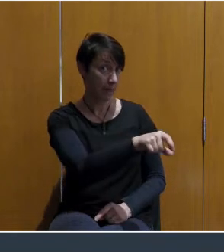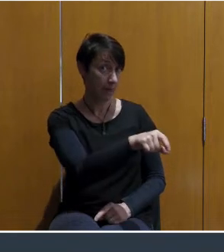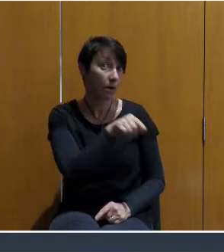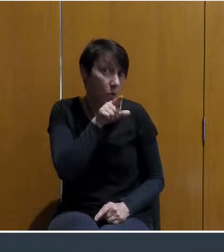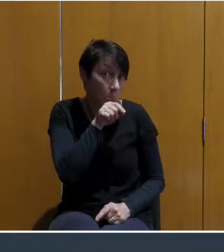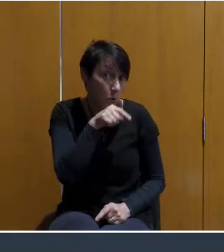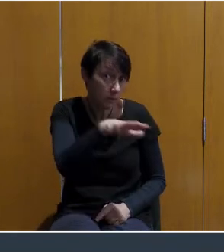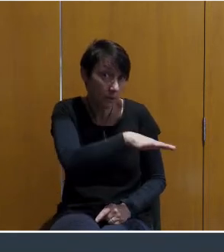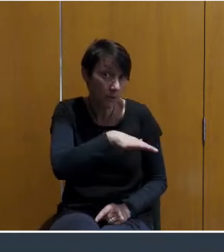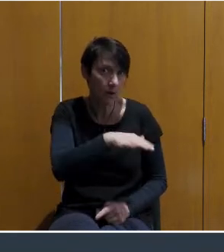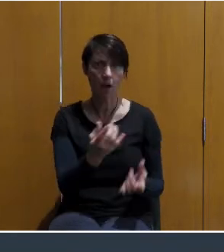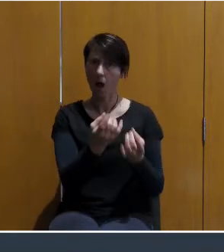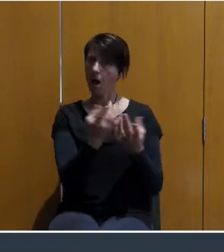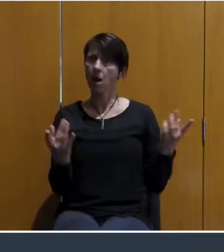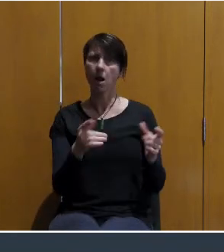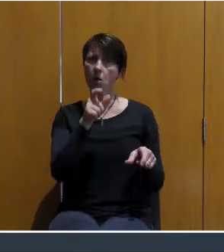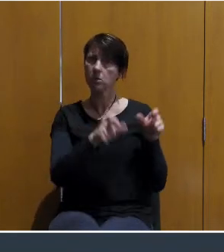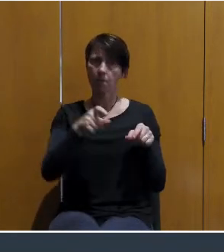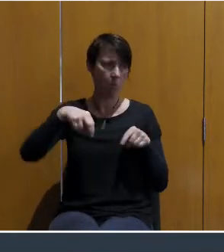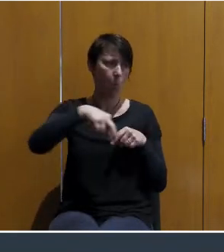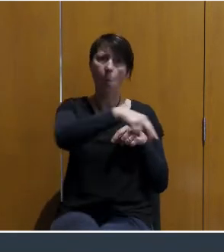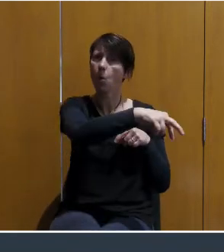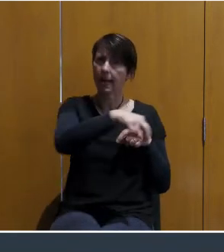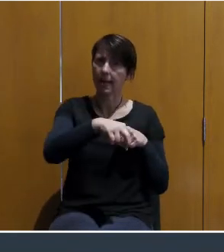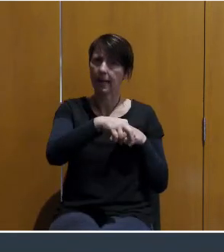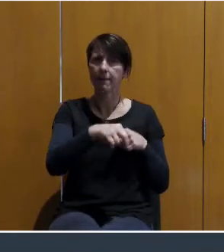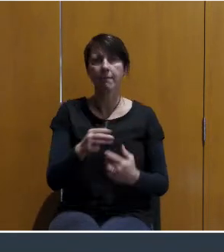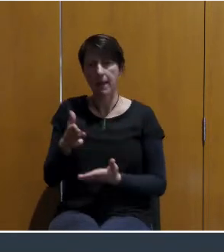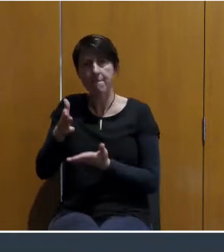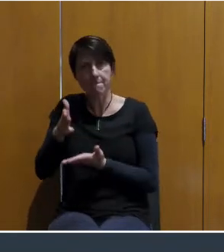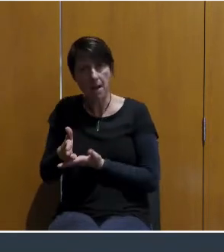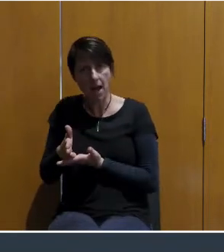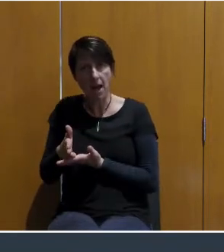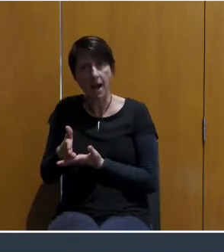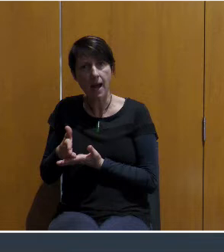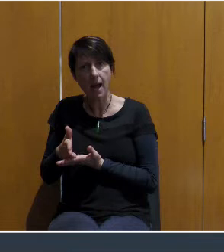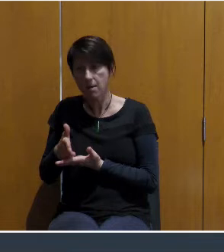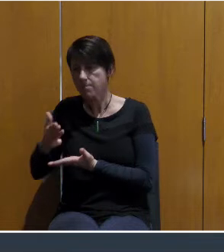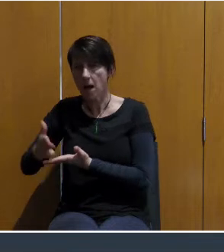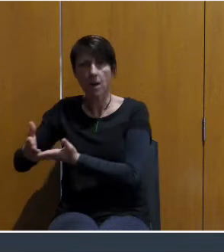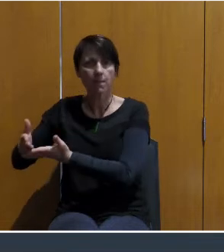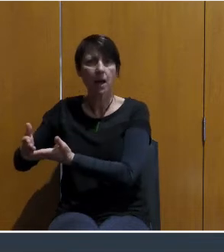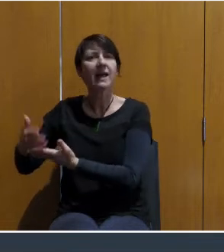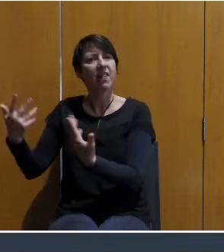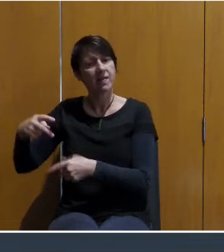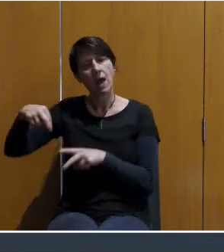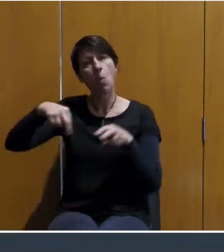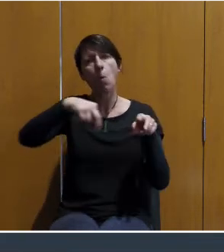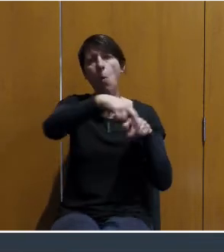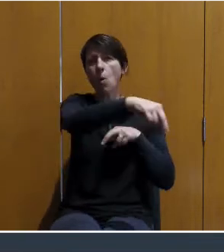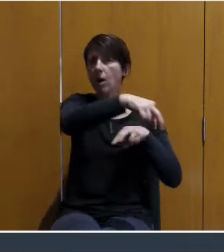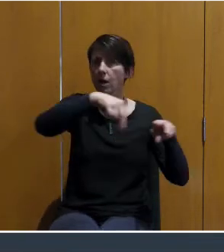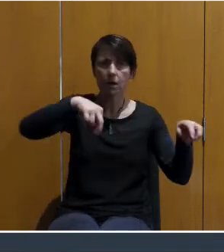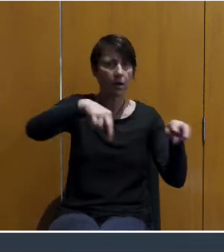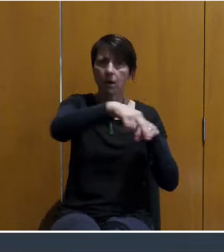street. They go down they park in the parkways and parking areas and walk the pathway.